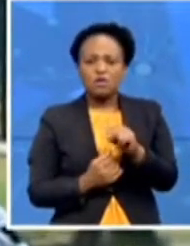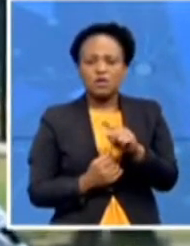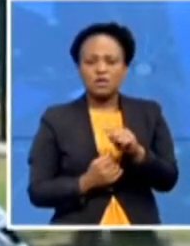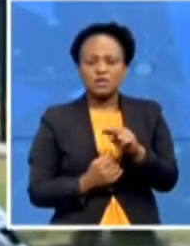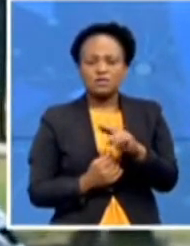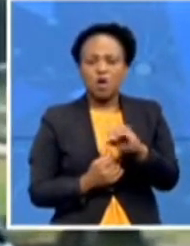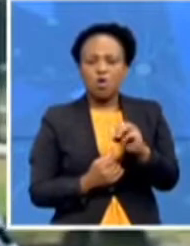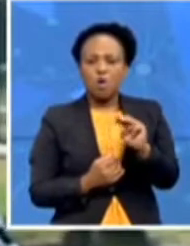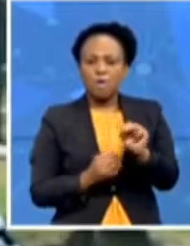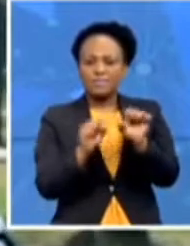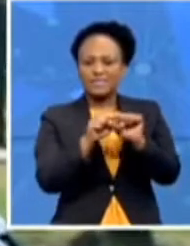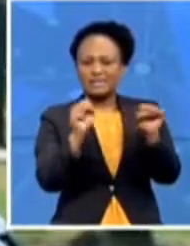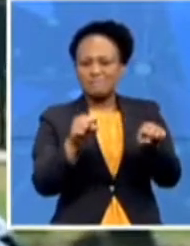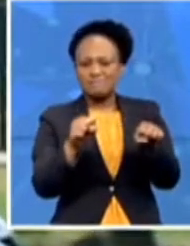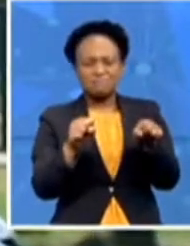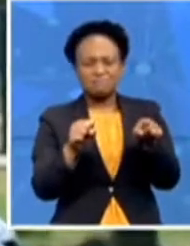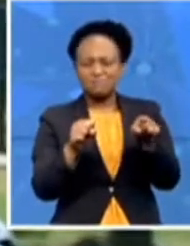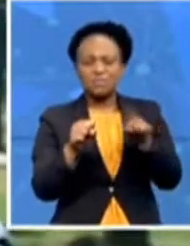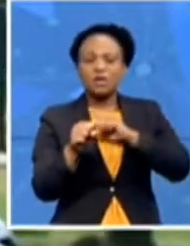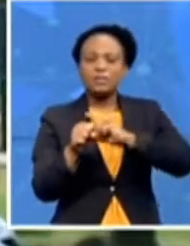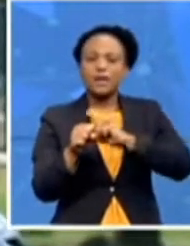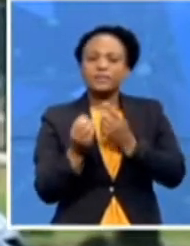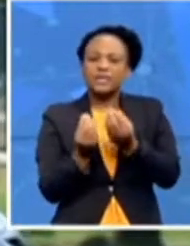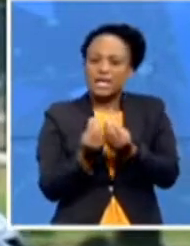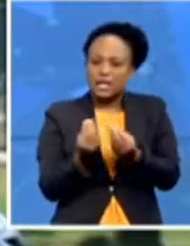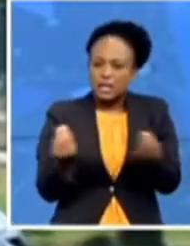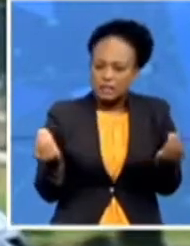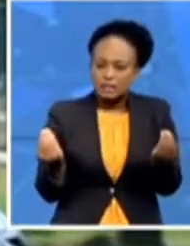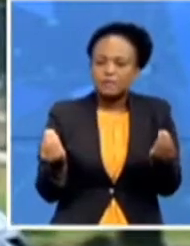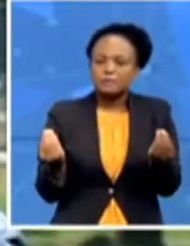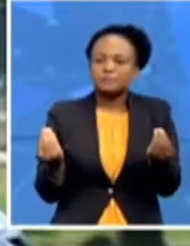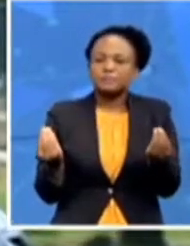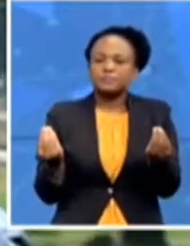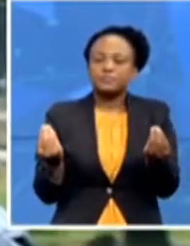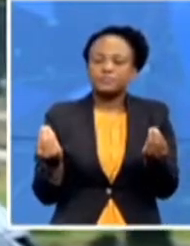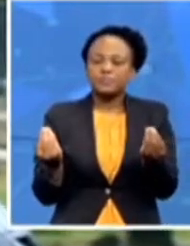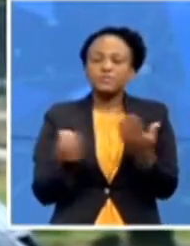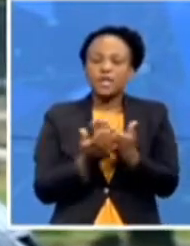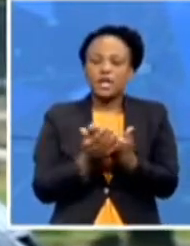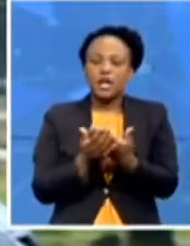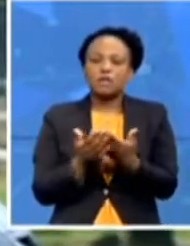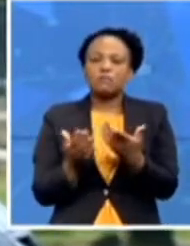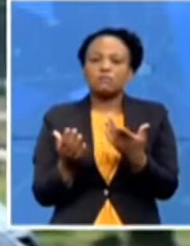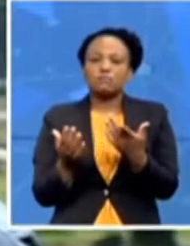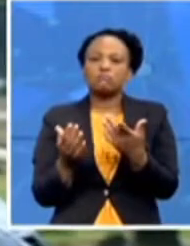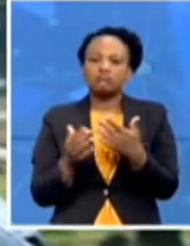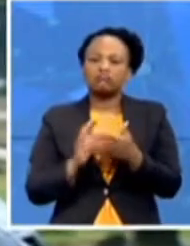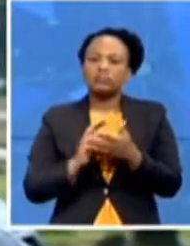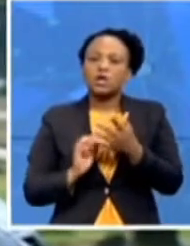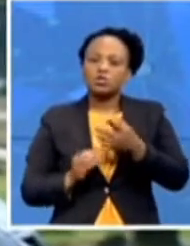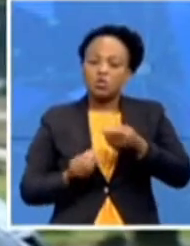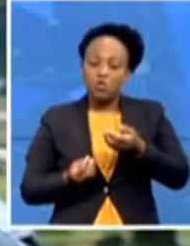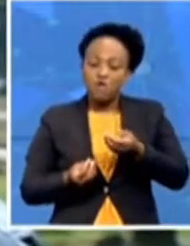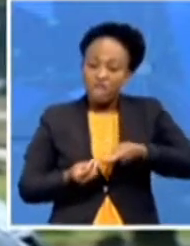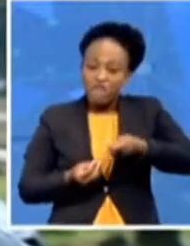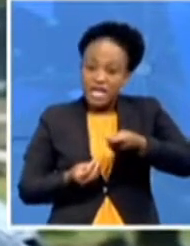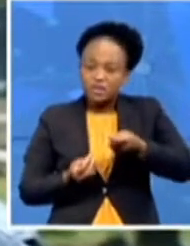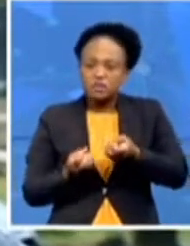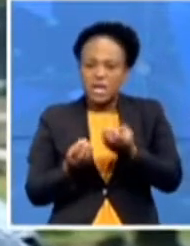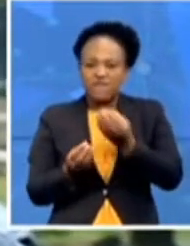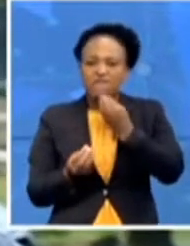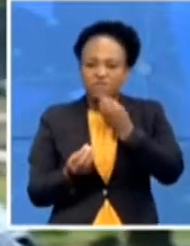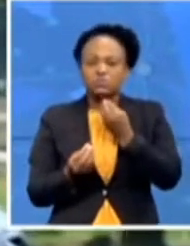kids, the kitchen ready so that the kids can at least be fed. That's the most important thing. And with the electricity, what we've